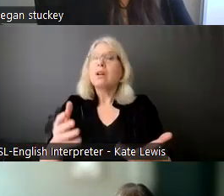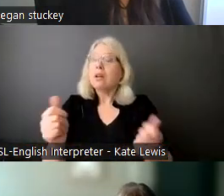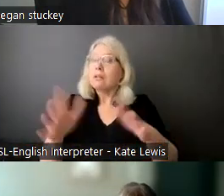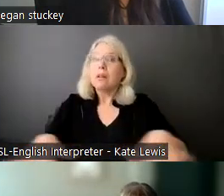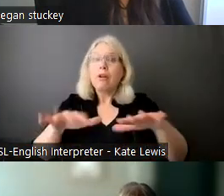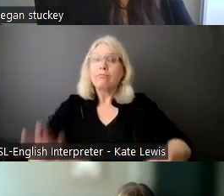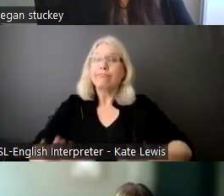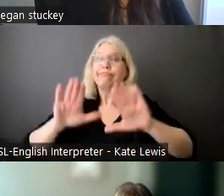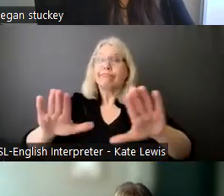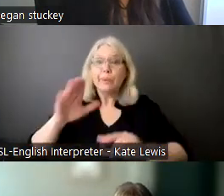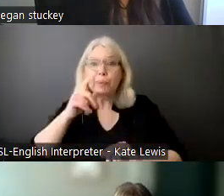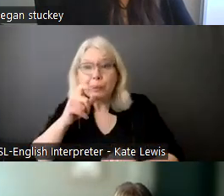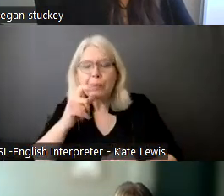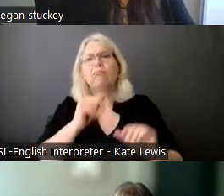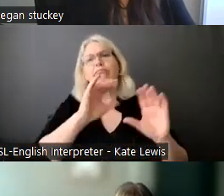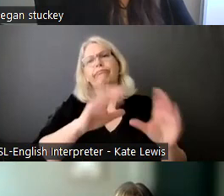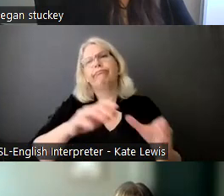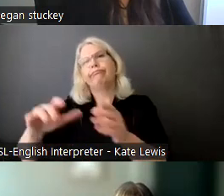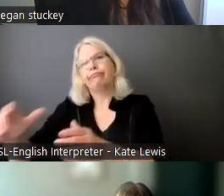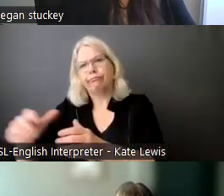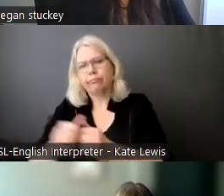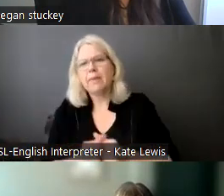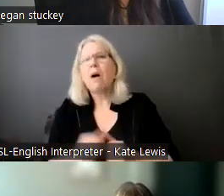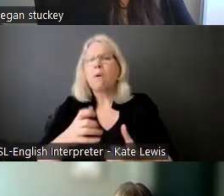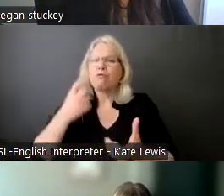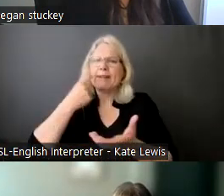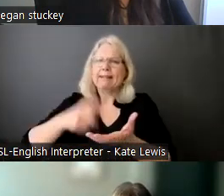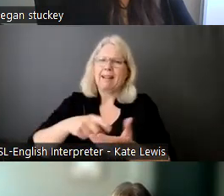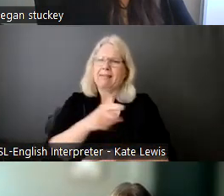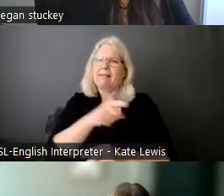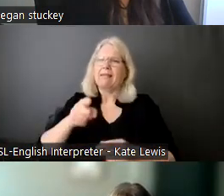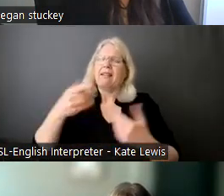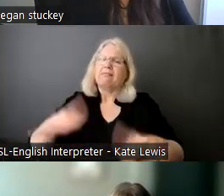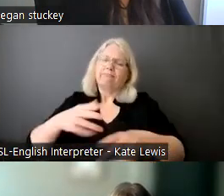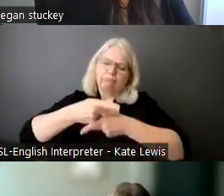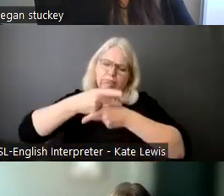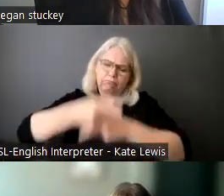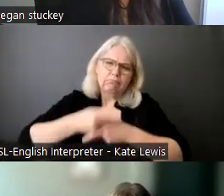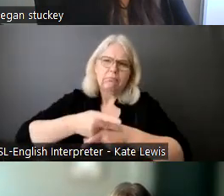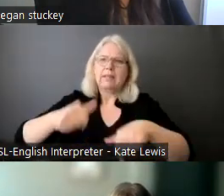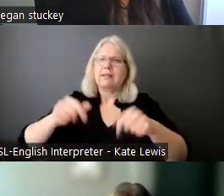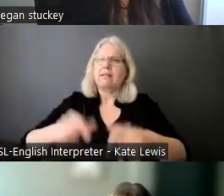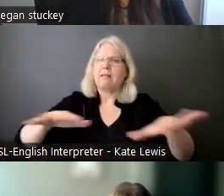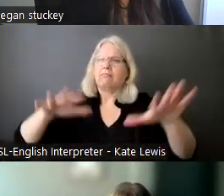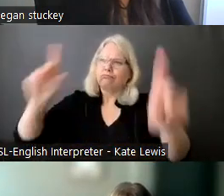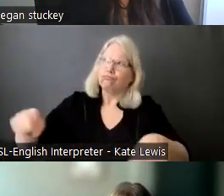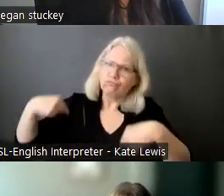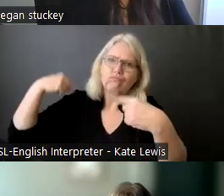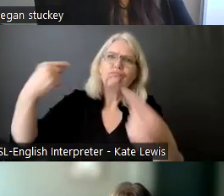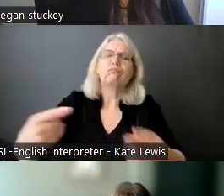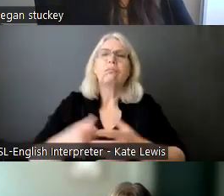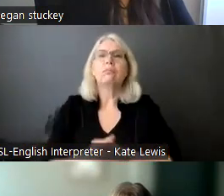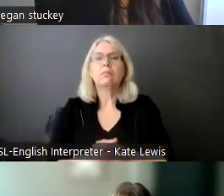and acknowledge their stewardship of this land throughout the ages. We seek a new relationship with the